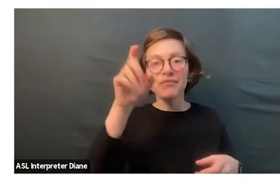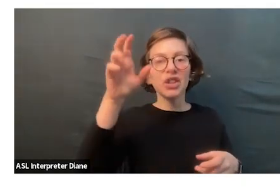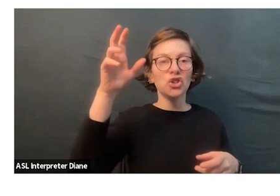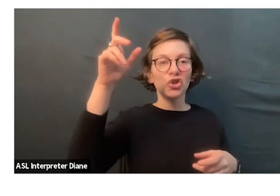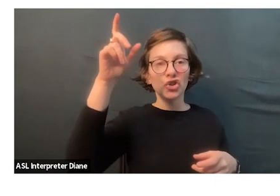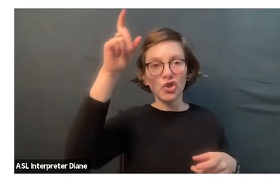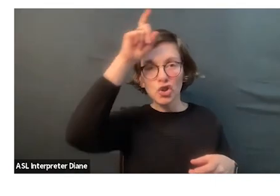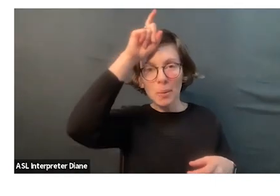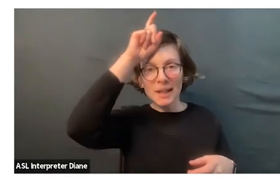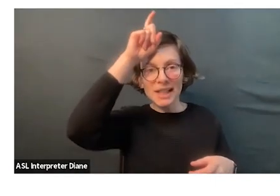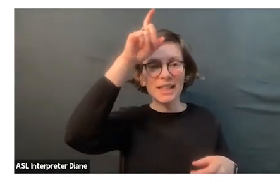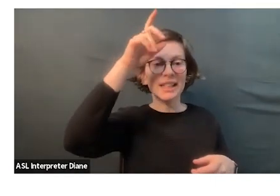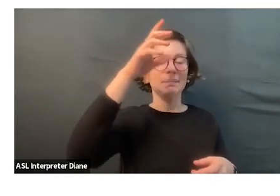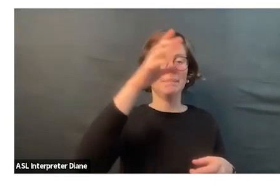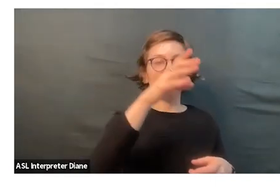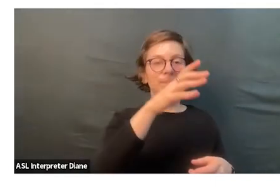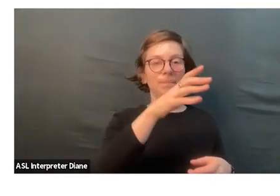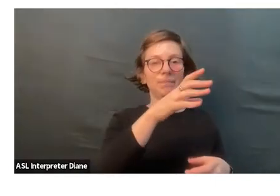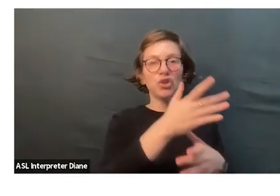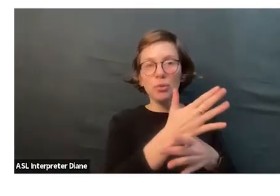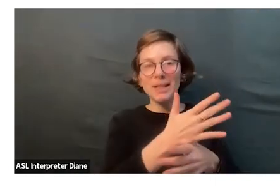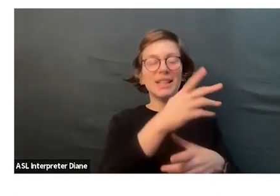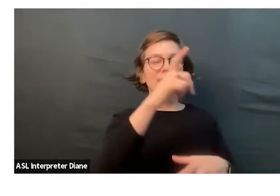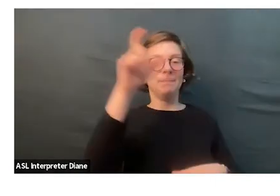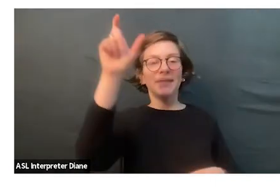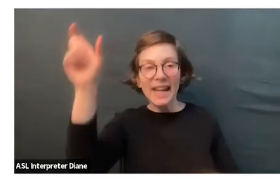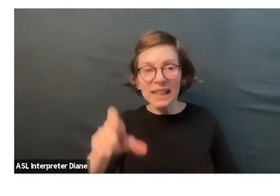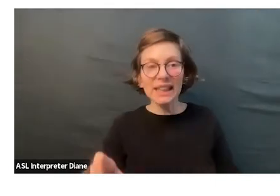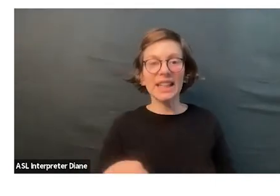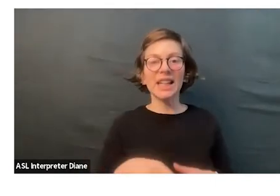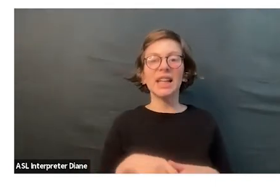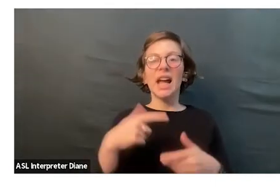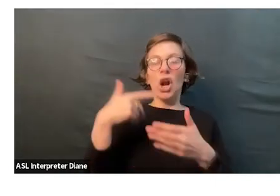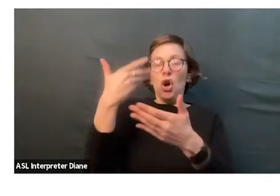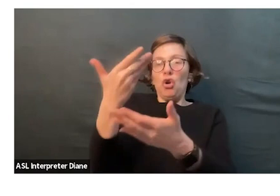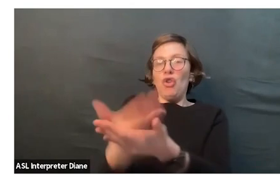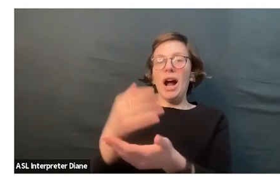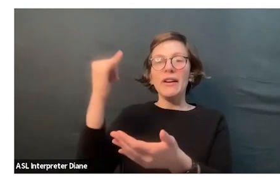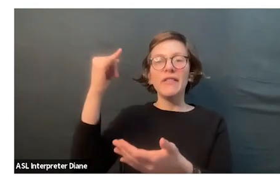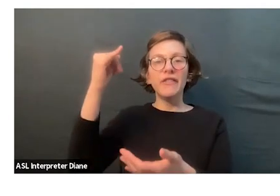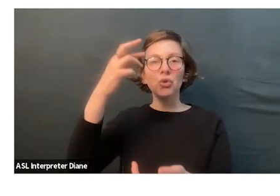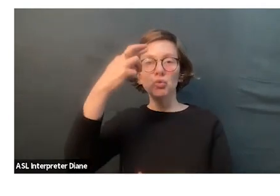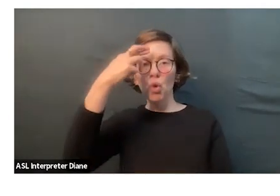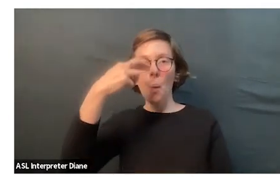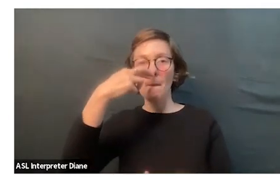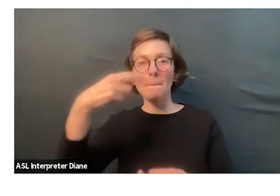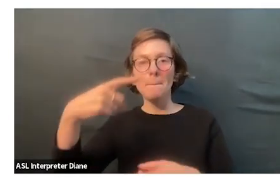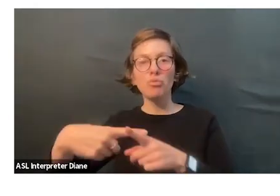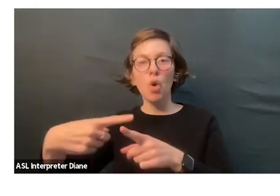Mediterranean basin. So Rome, so Italy, Greece, Egypt, Syria,